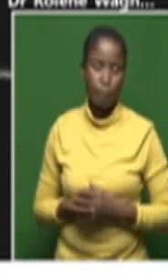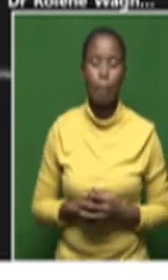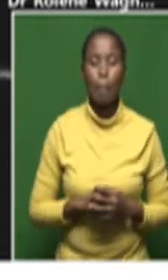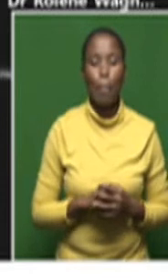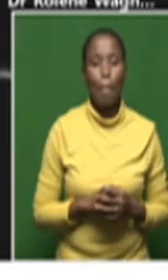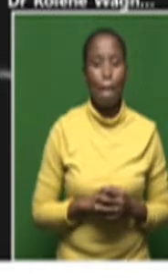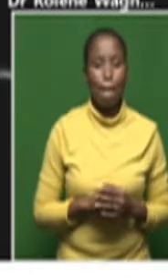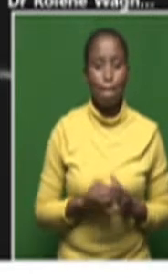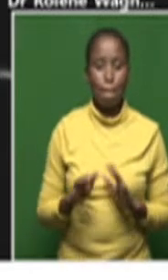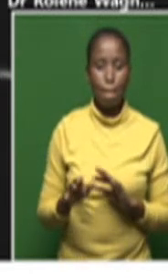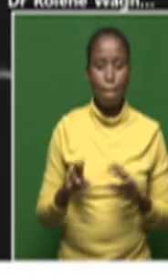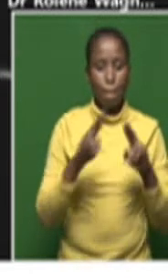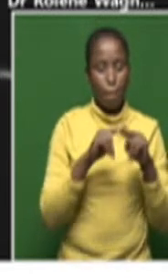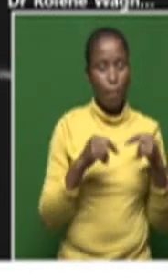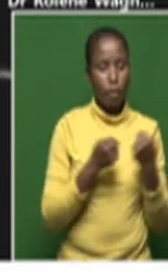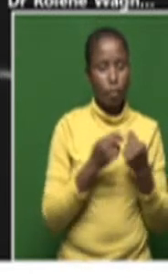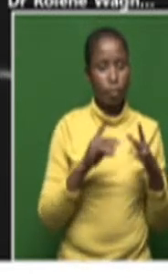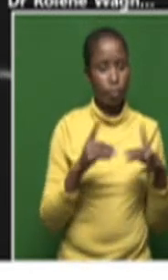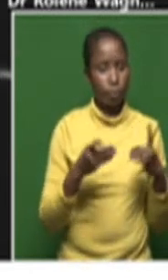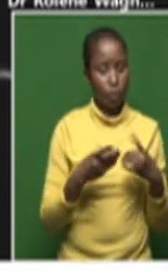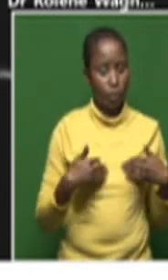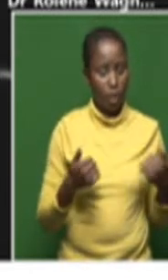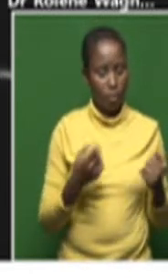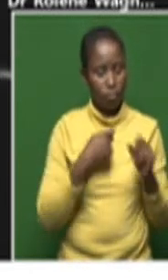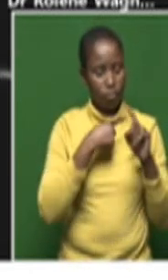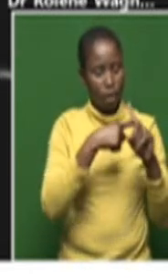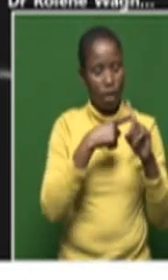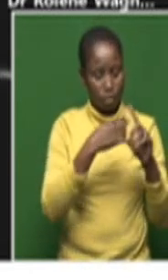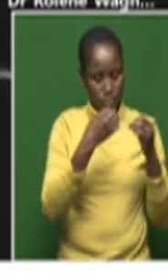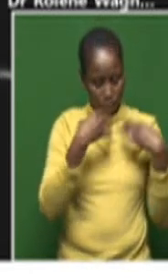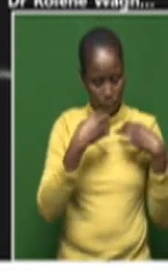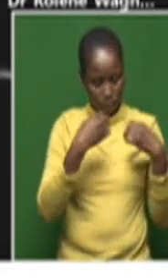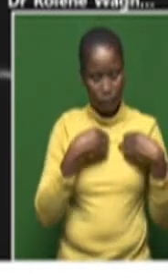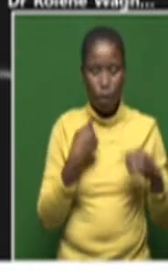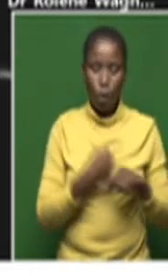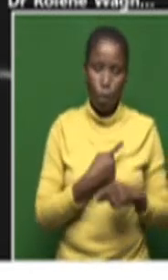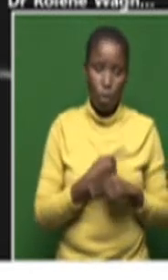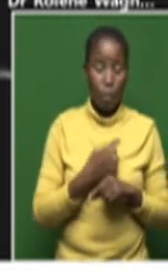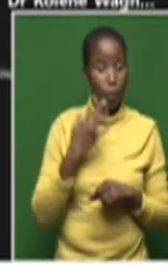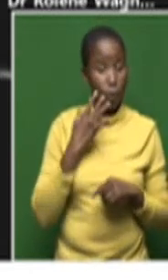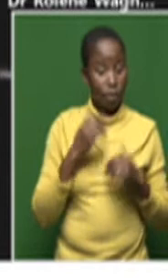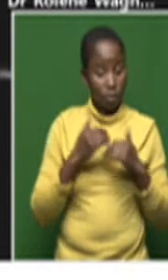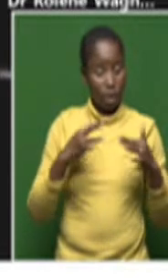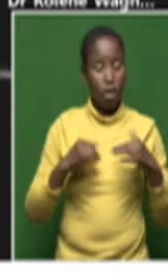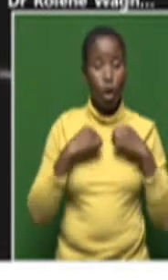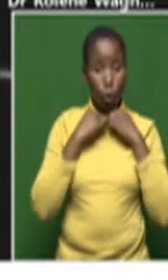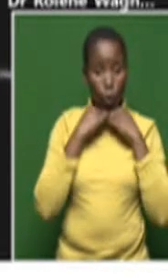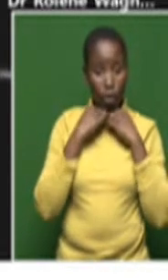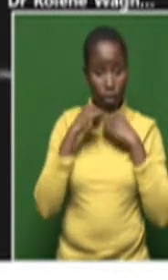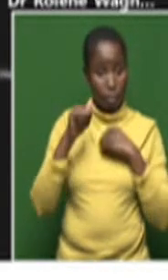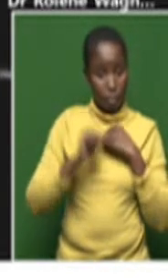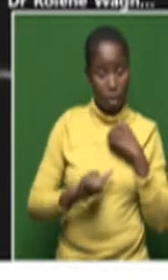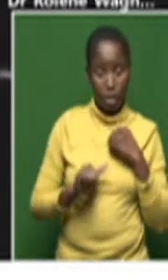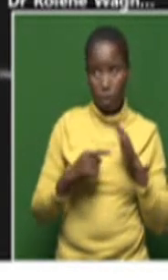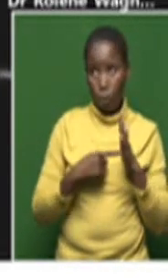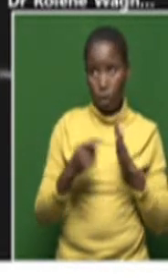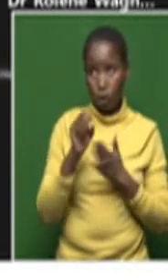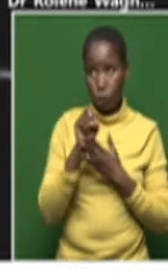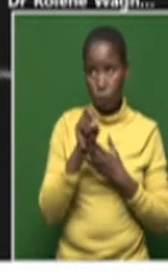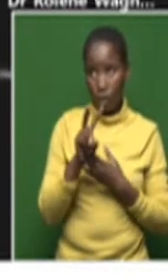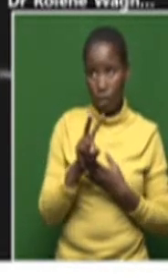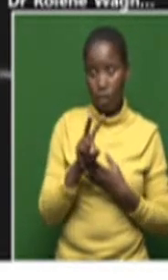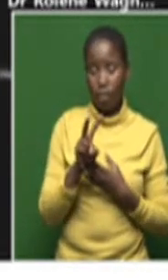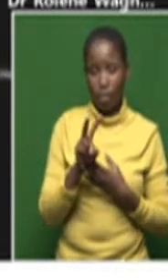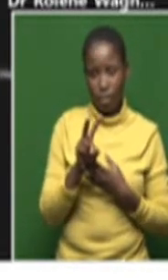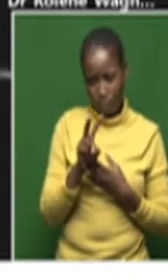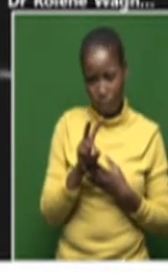The National Department of Health has set us targets over time. And when we started at the beginning of August, which is week 12, we